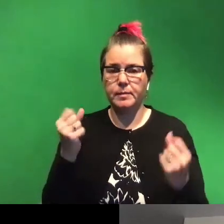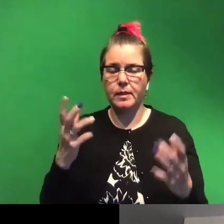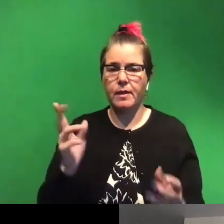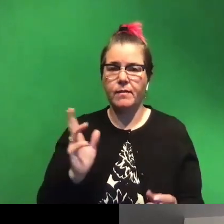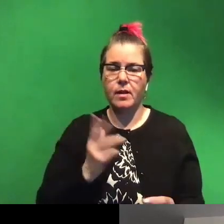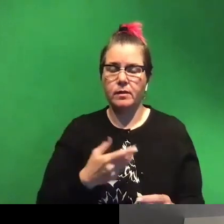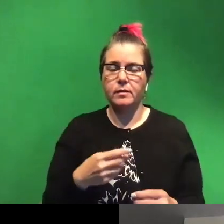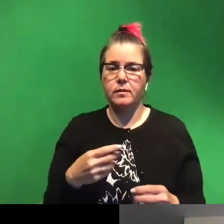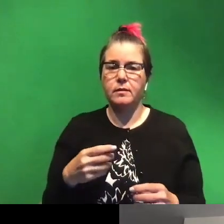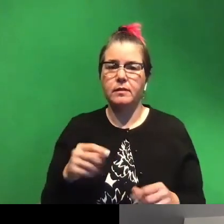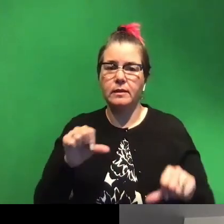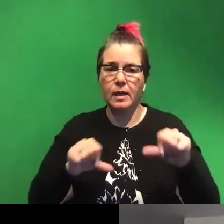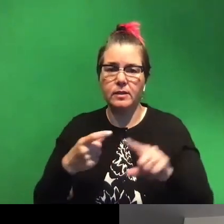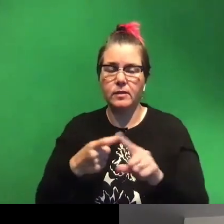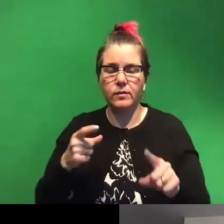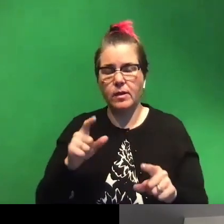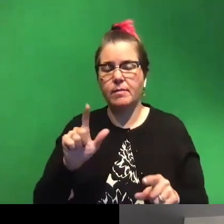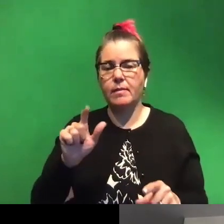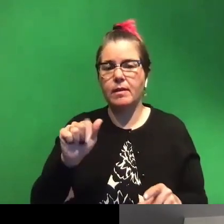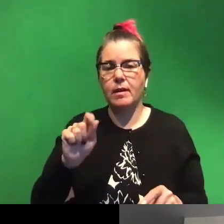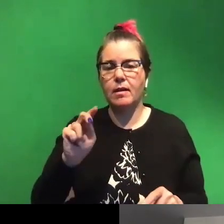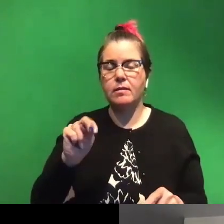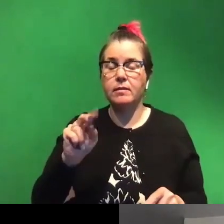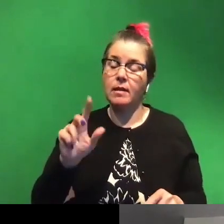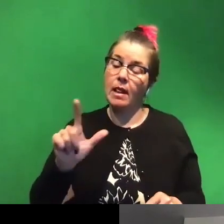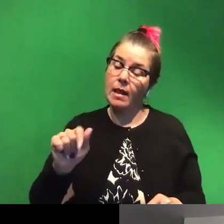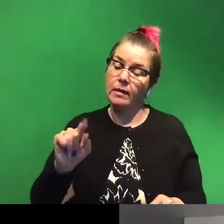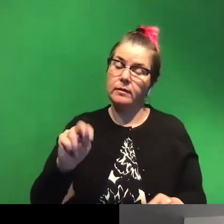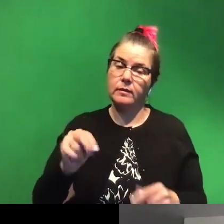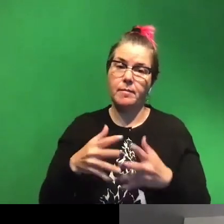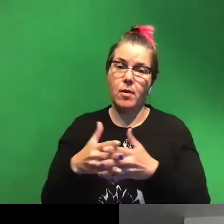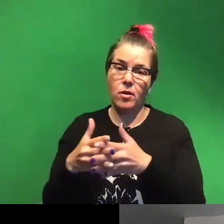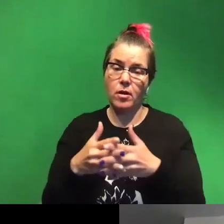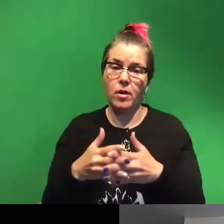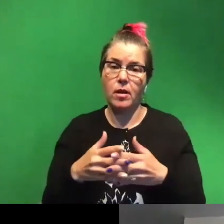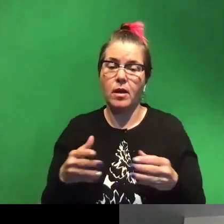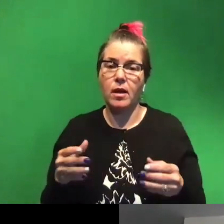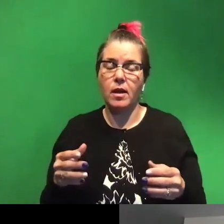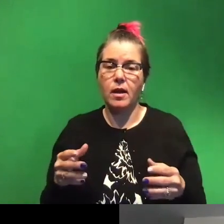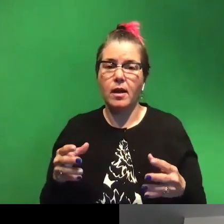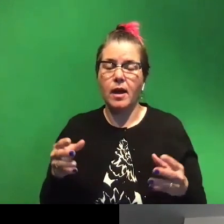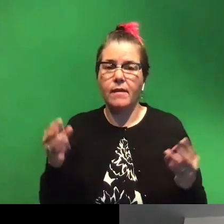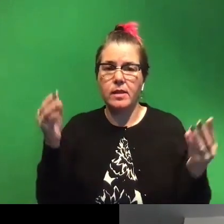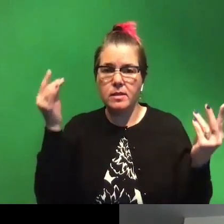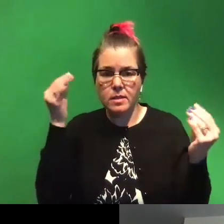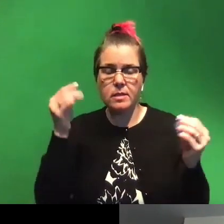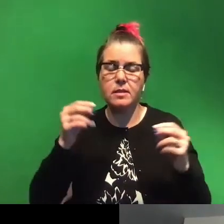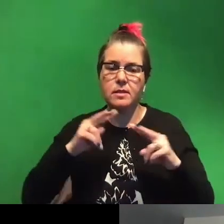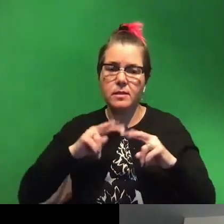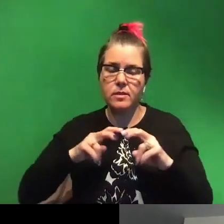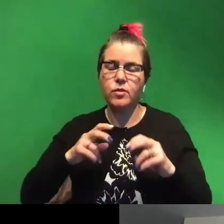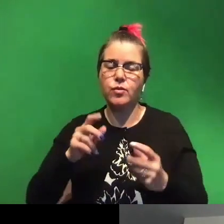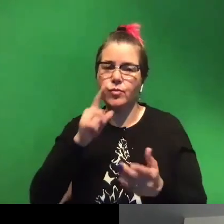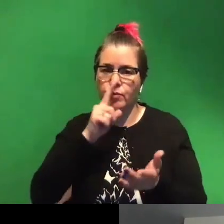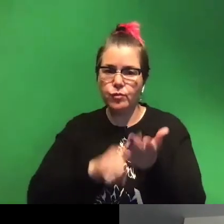scientists from Latin America kind of like digest research and do